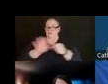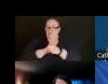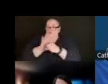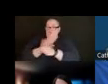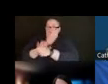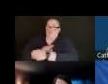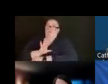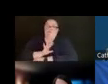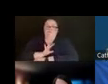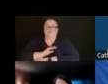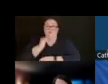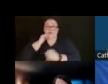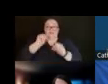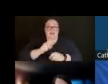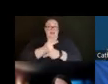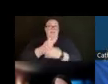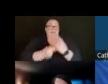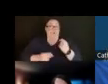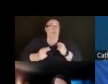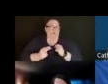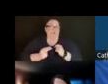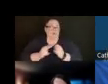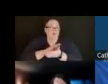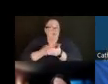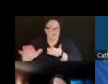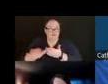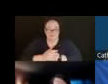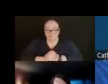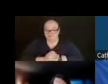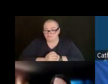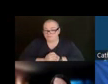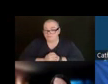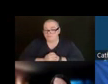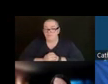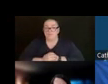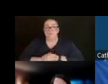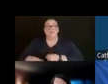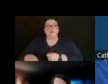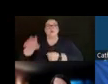is that it used to be that if